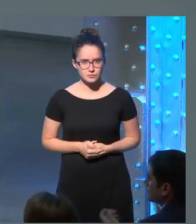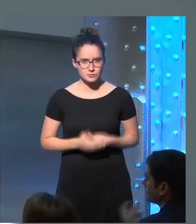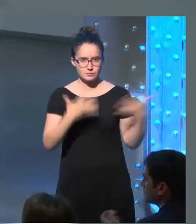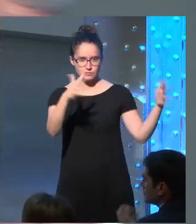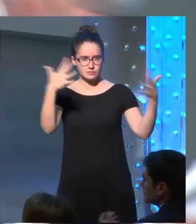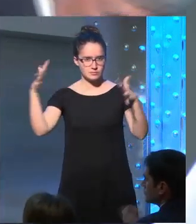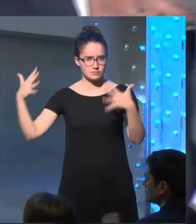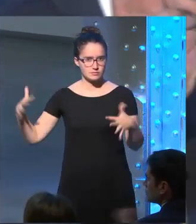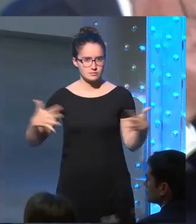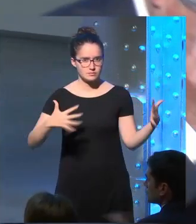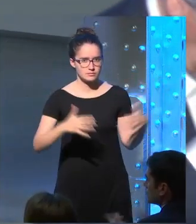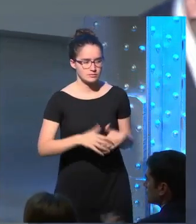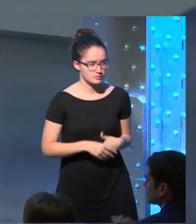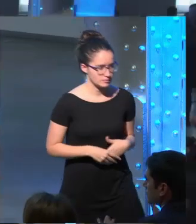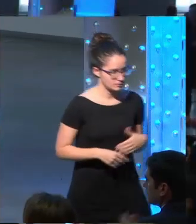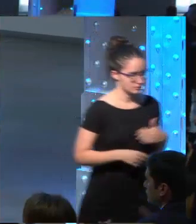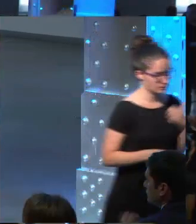much.